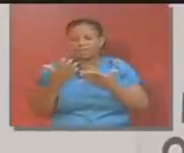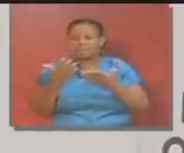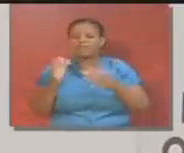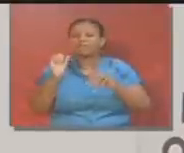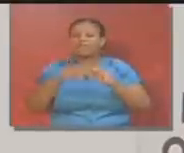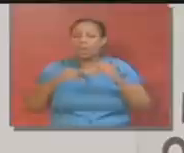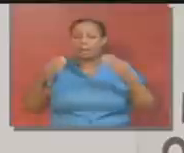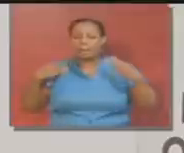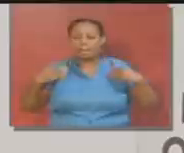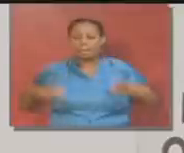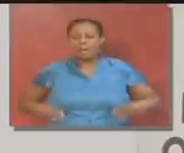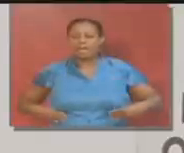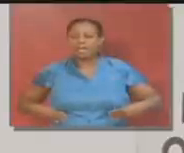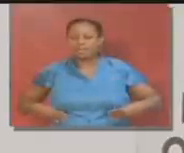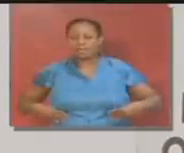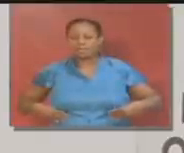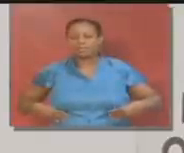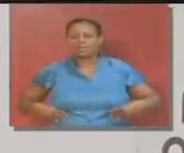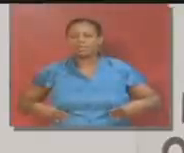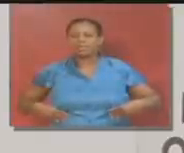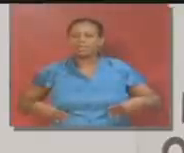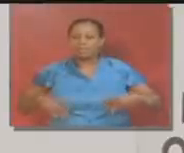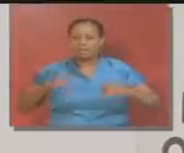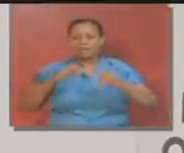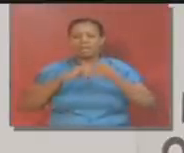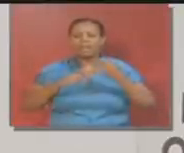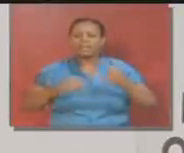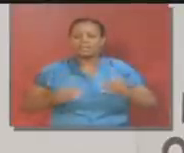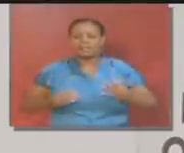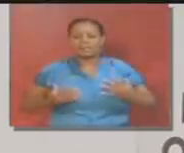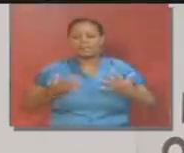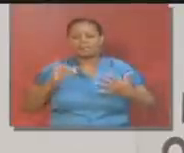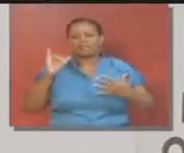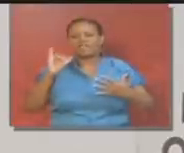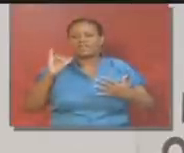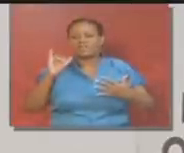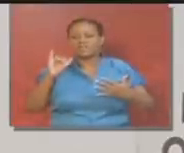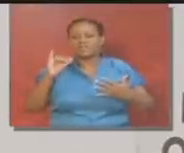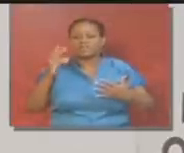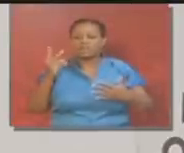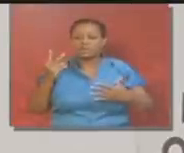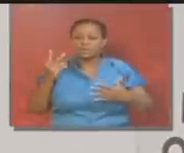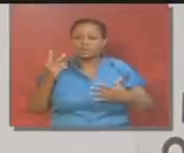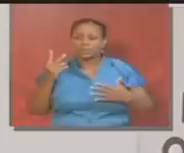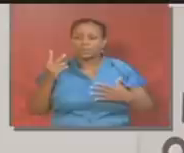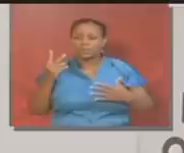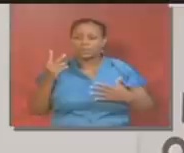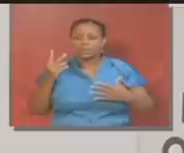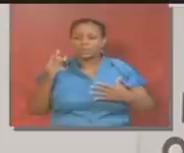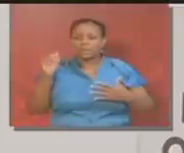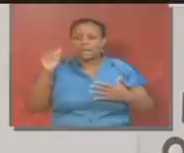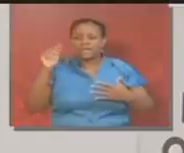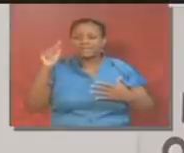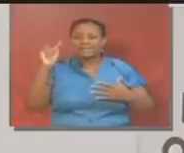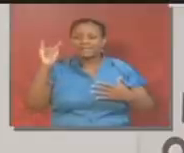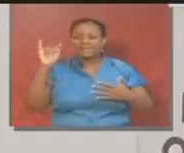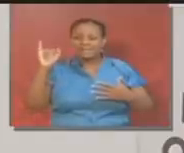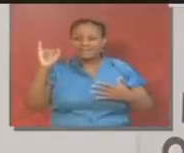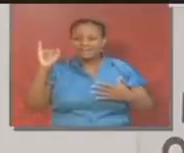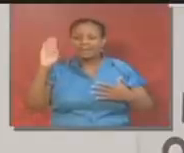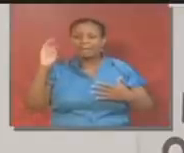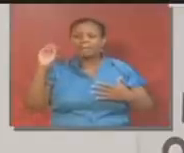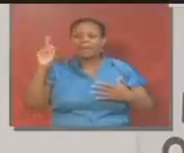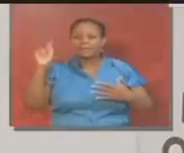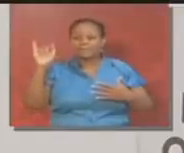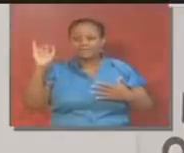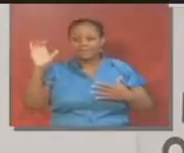less inflammatory response. We give maybe double dose of antibiotics, aspirin, lots of medications to make that heart beat